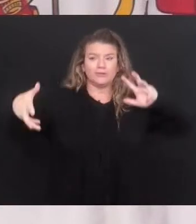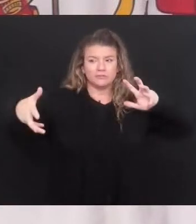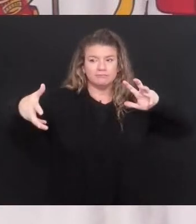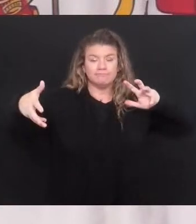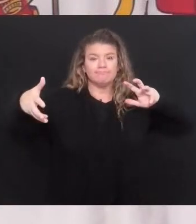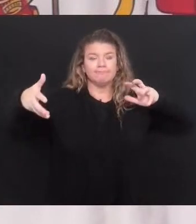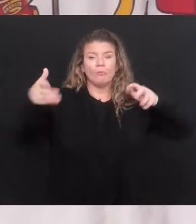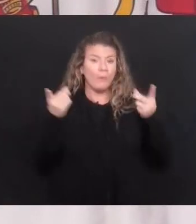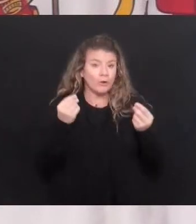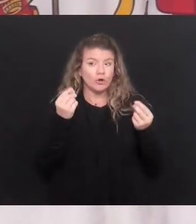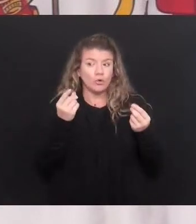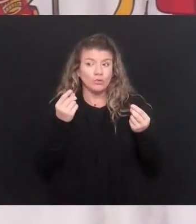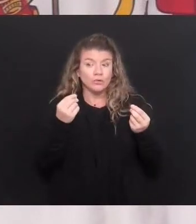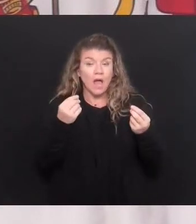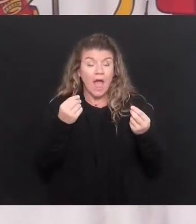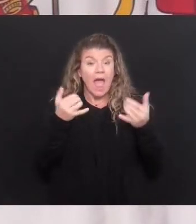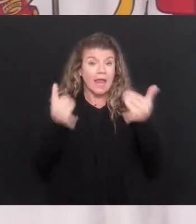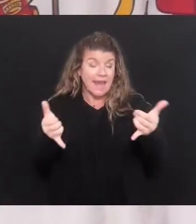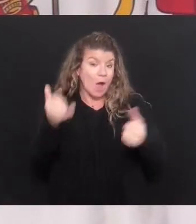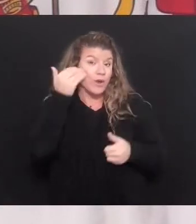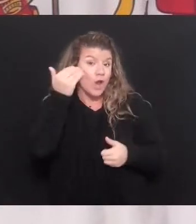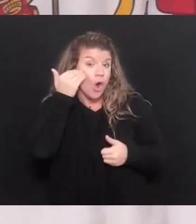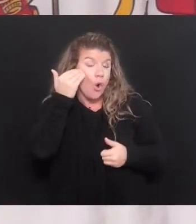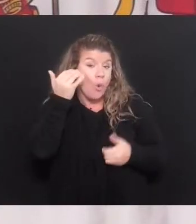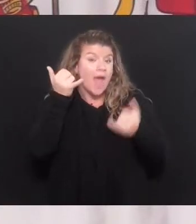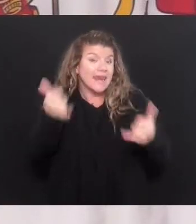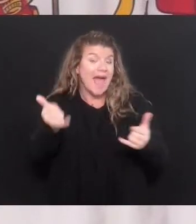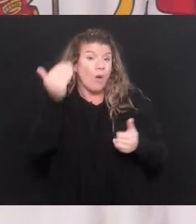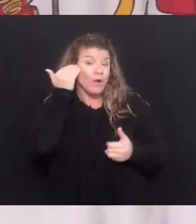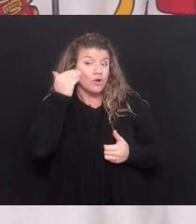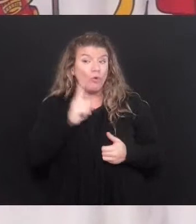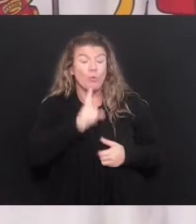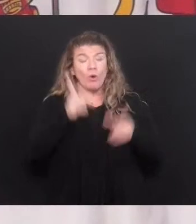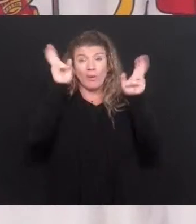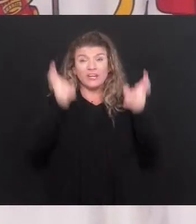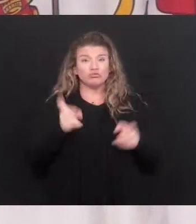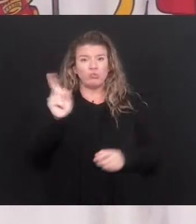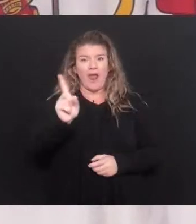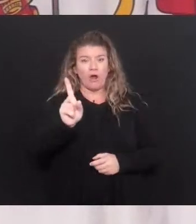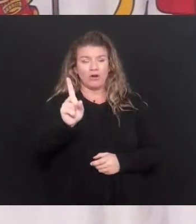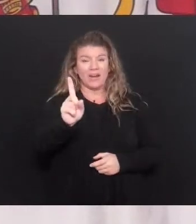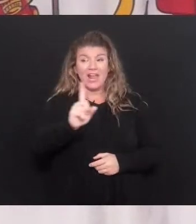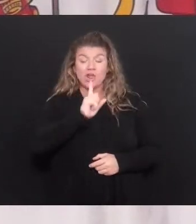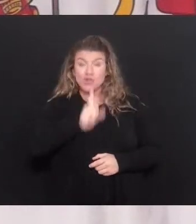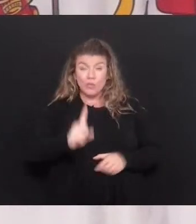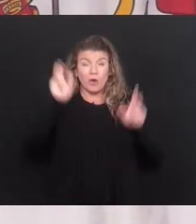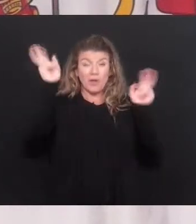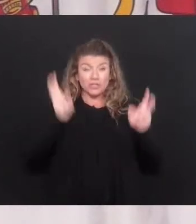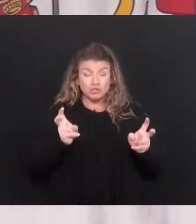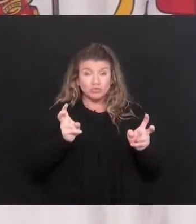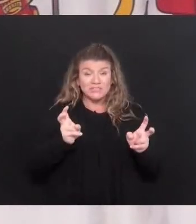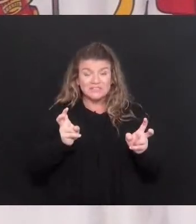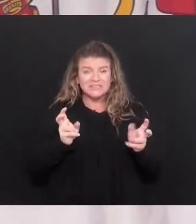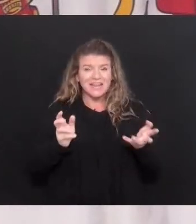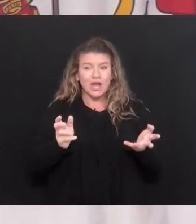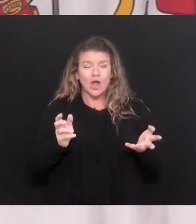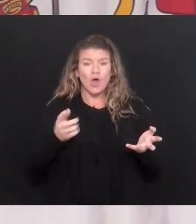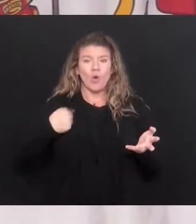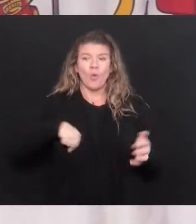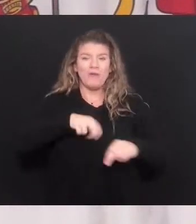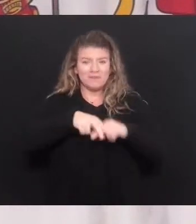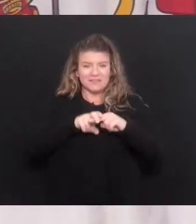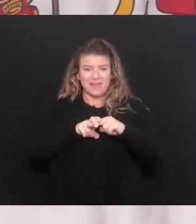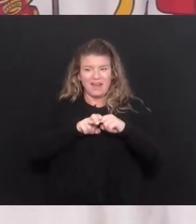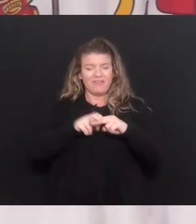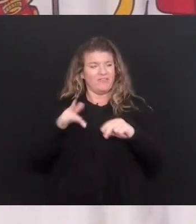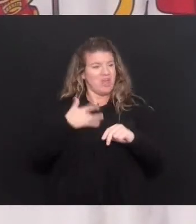do? Now we know. Now we know where the real issue is. The real issue is we've been sitting back thinking,